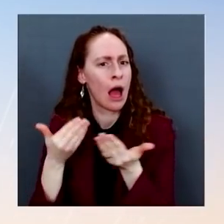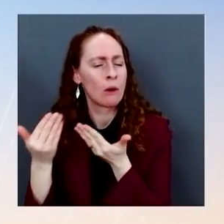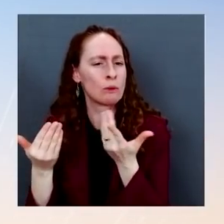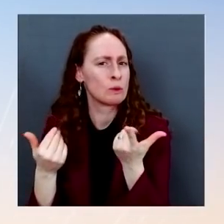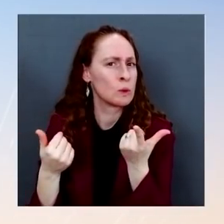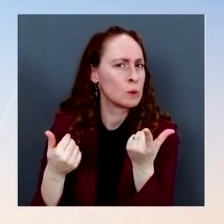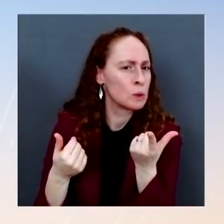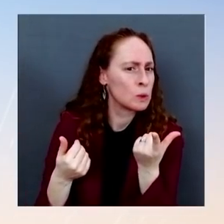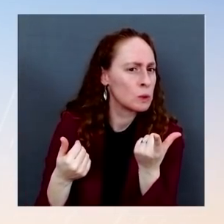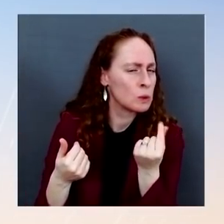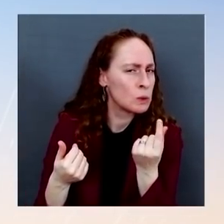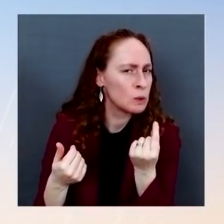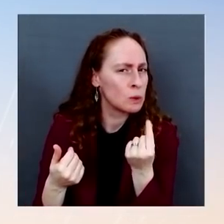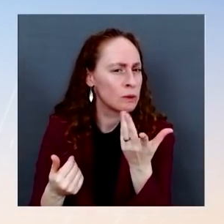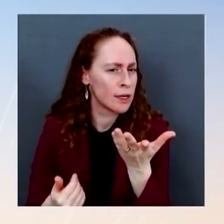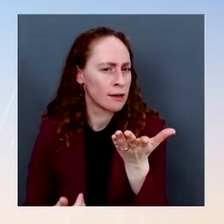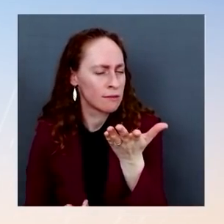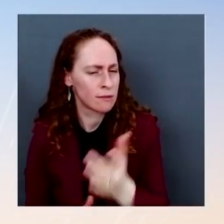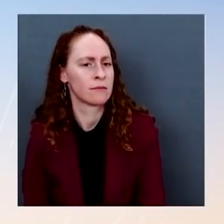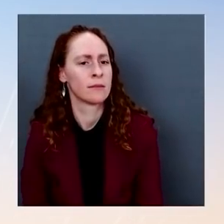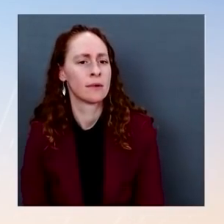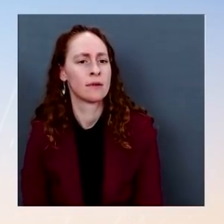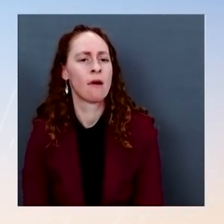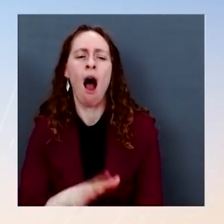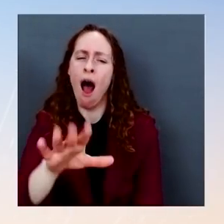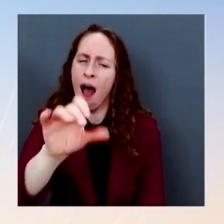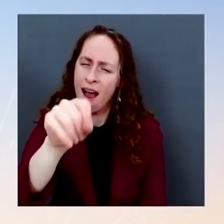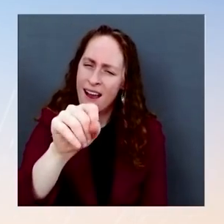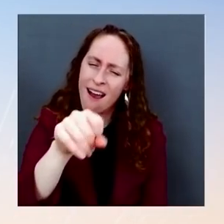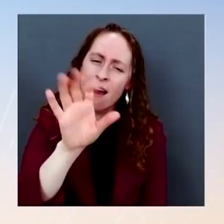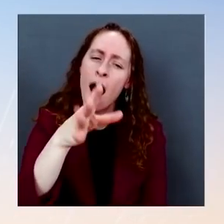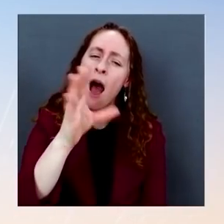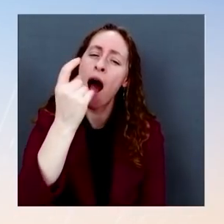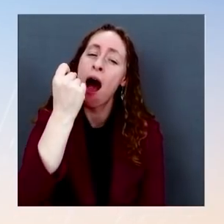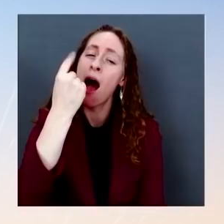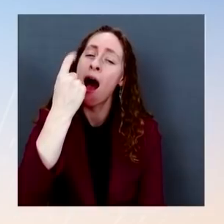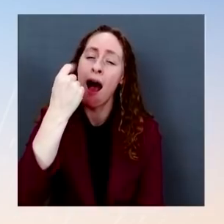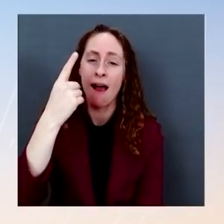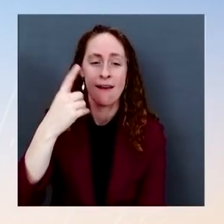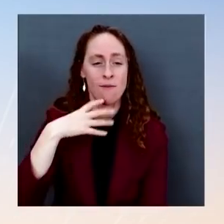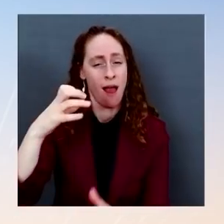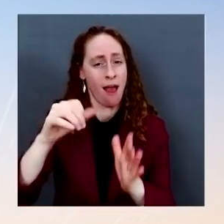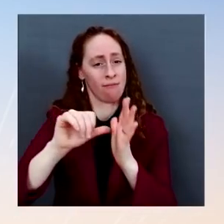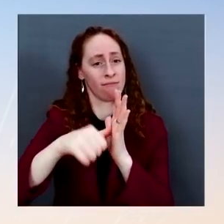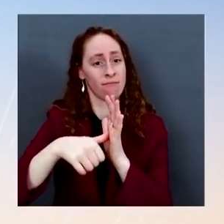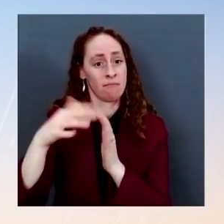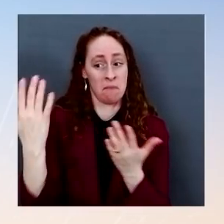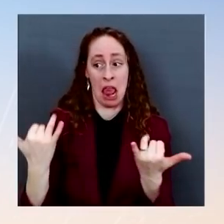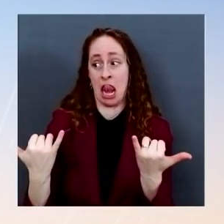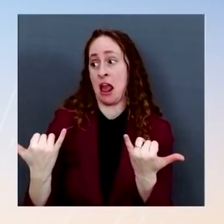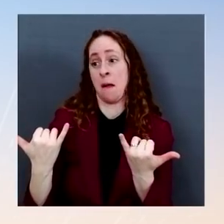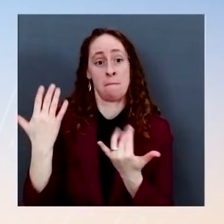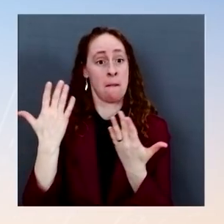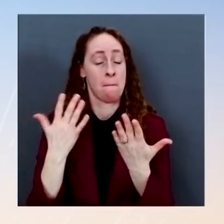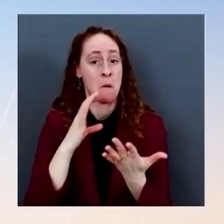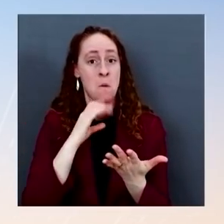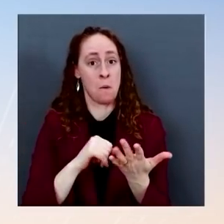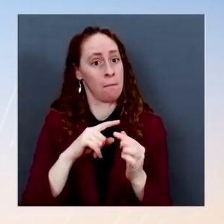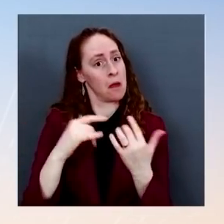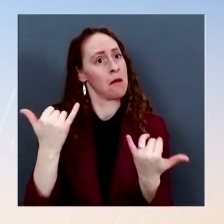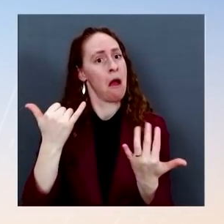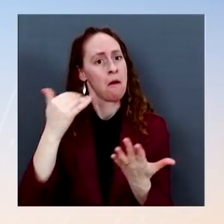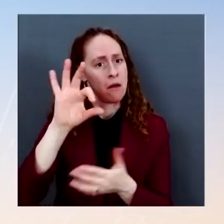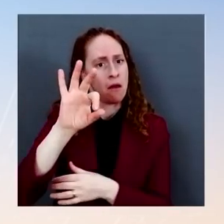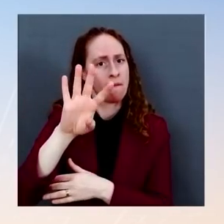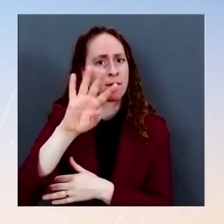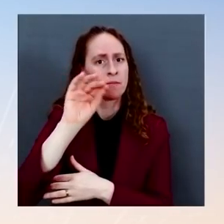that 94%, if not higher at this point, of Amtrak employees are vaccinated. We also know that 60% of businesses, if not higher